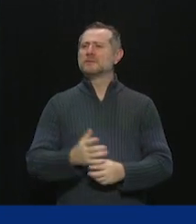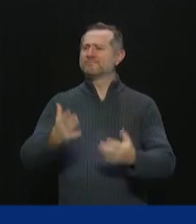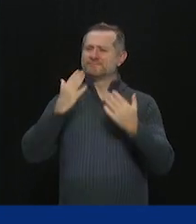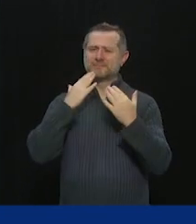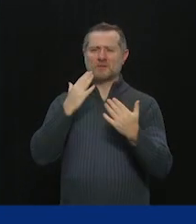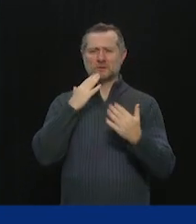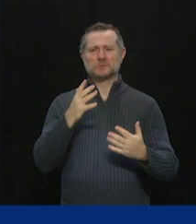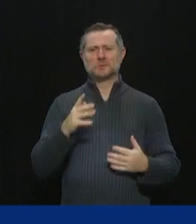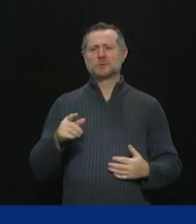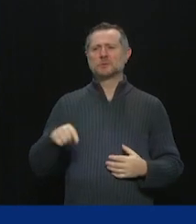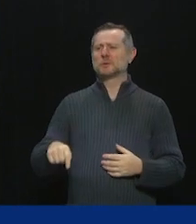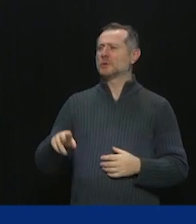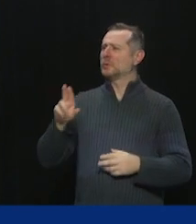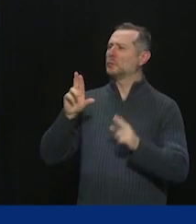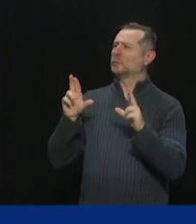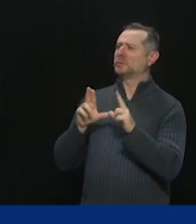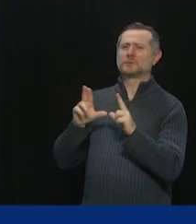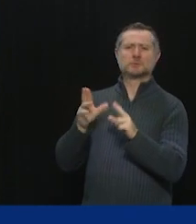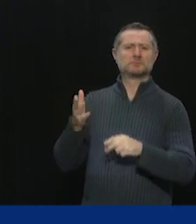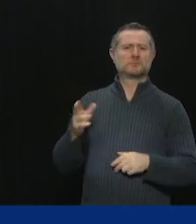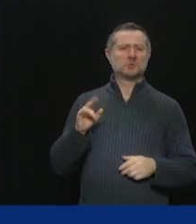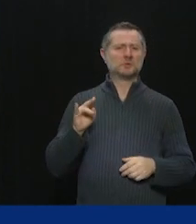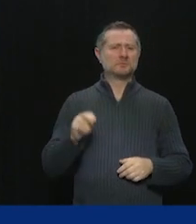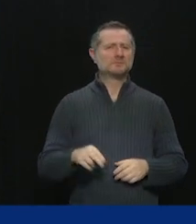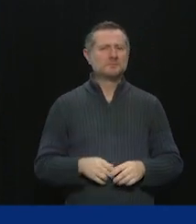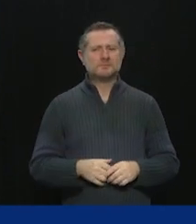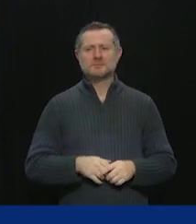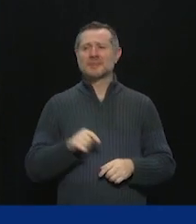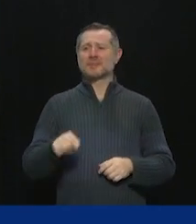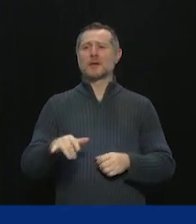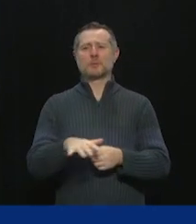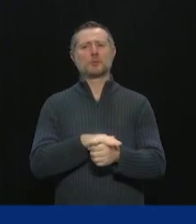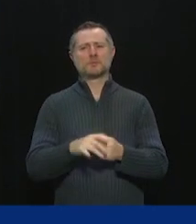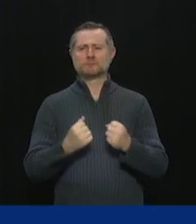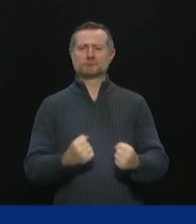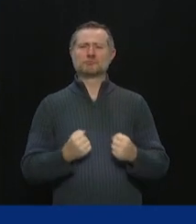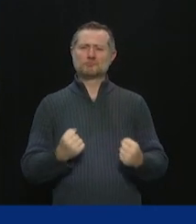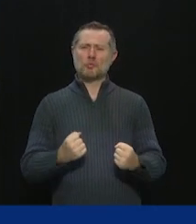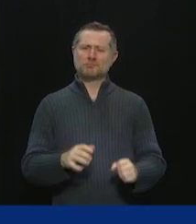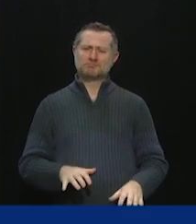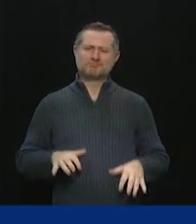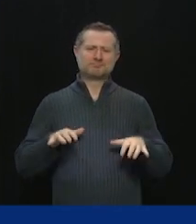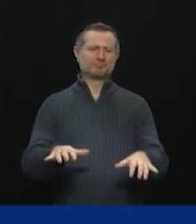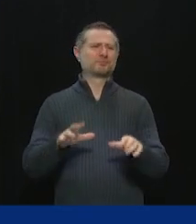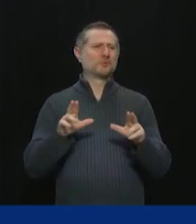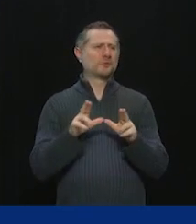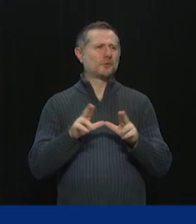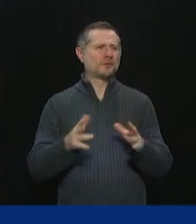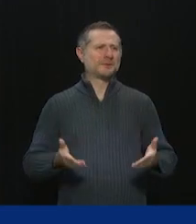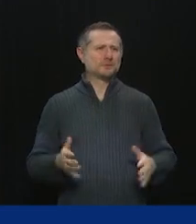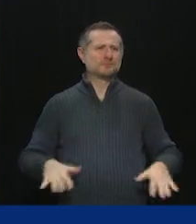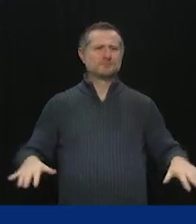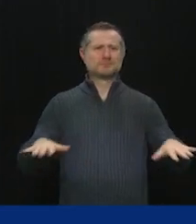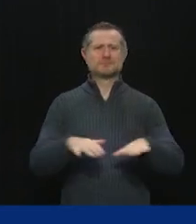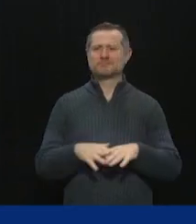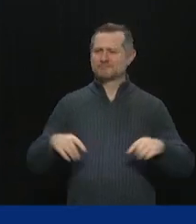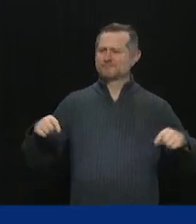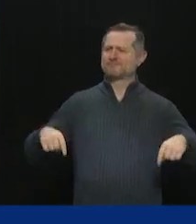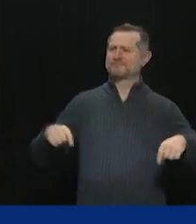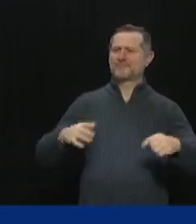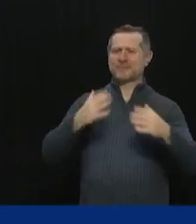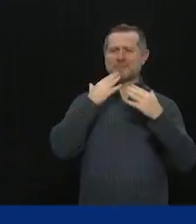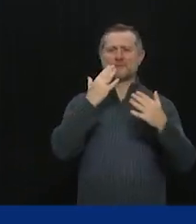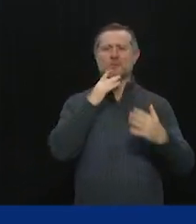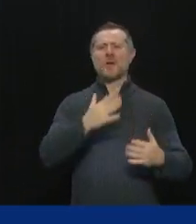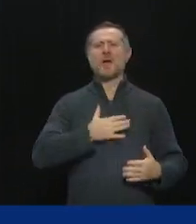most unionized part of the most unionized state in America. So where else would you rather be, Marv Levy? You'd rather be right here, right now. Thank you, my friends. Happy Labor